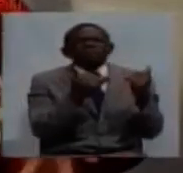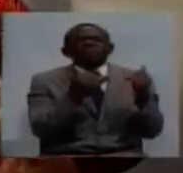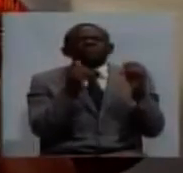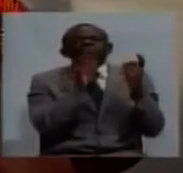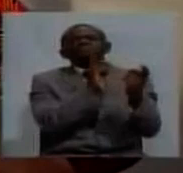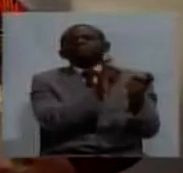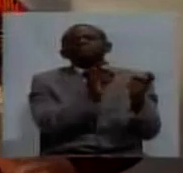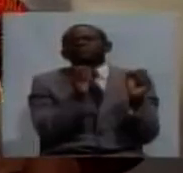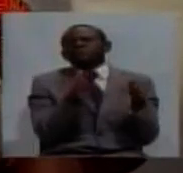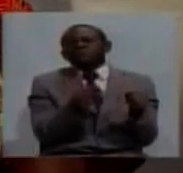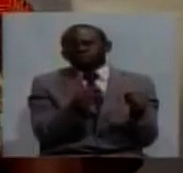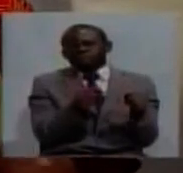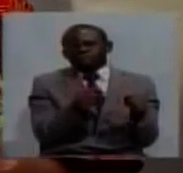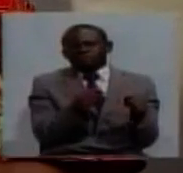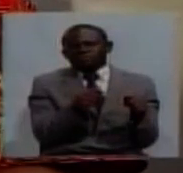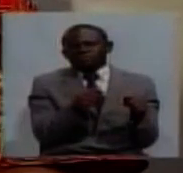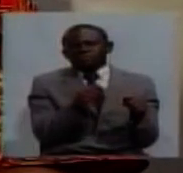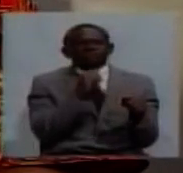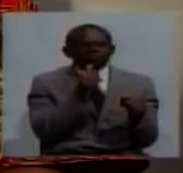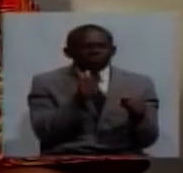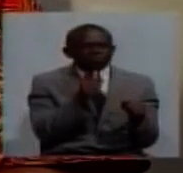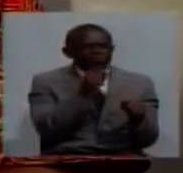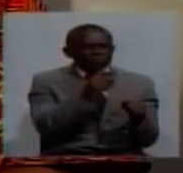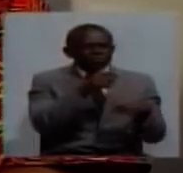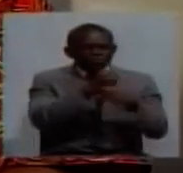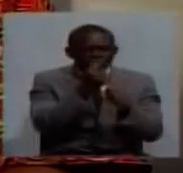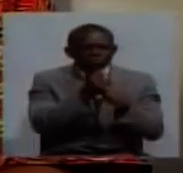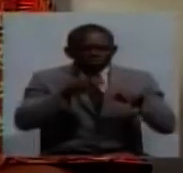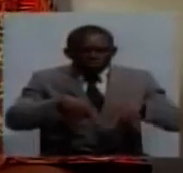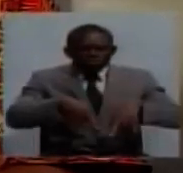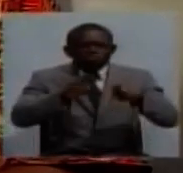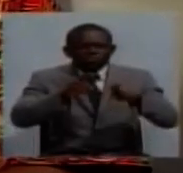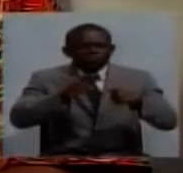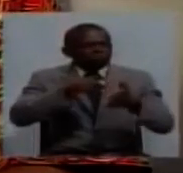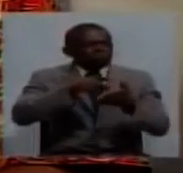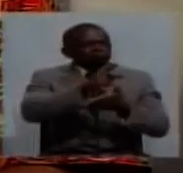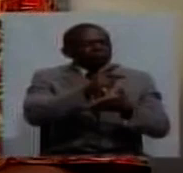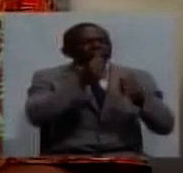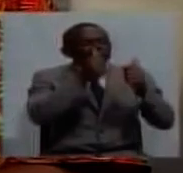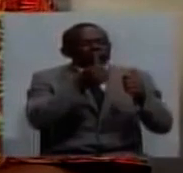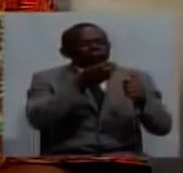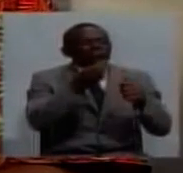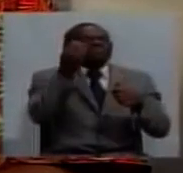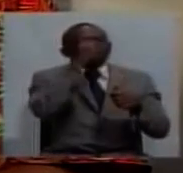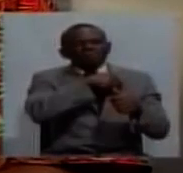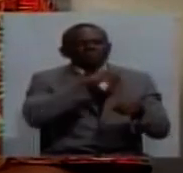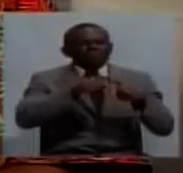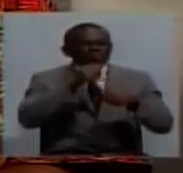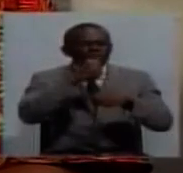money and not finish what you're doing and go off and nobody will be after you. Right. So I think that from a monitoring perspective, that needs to